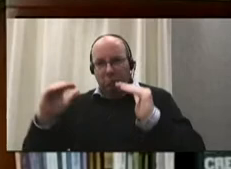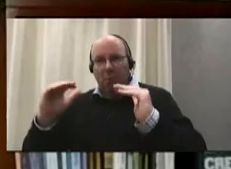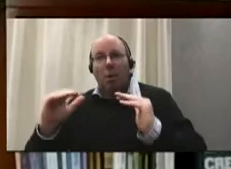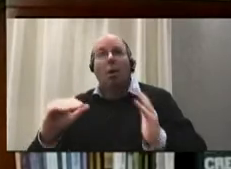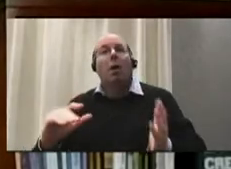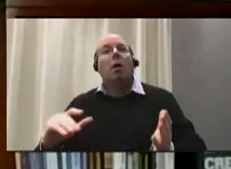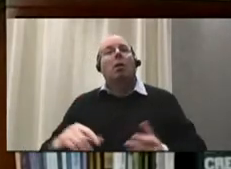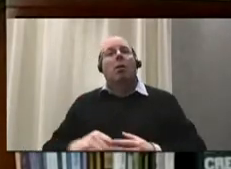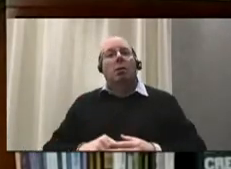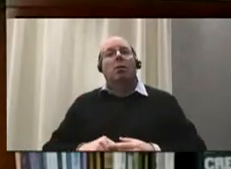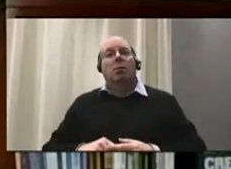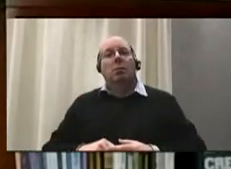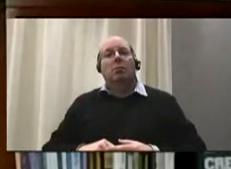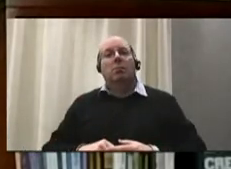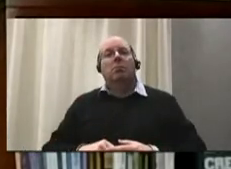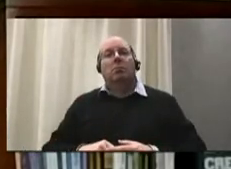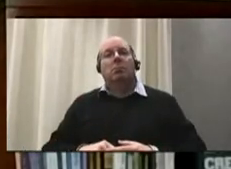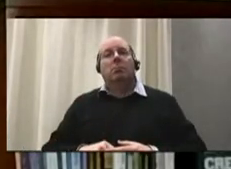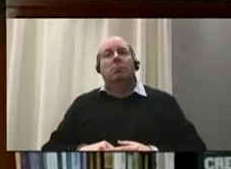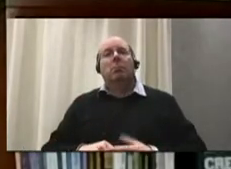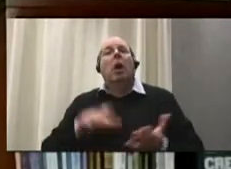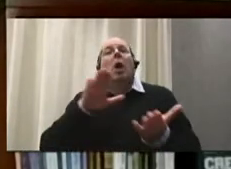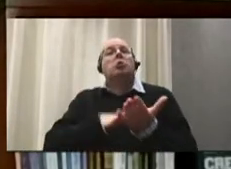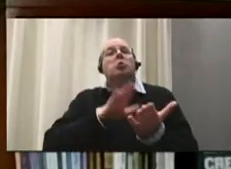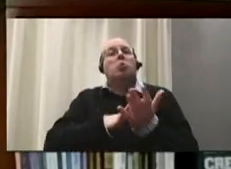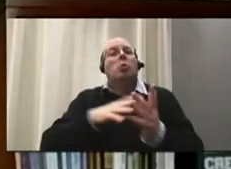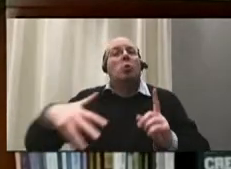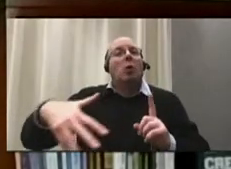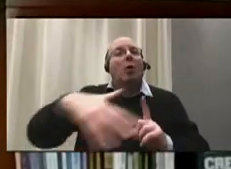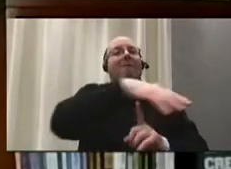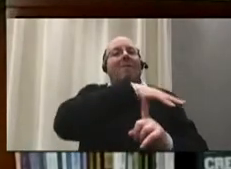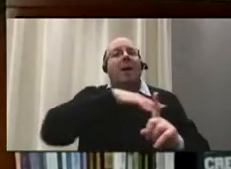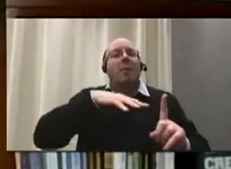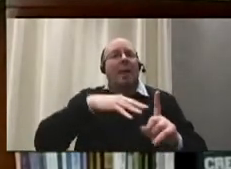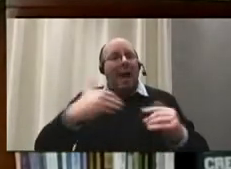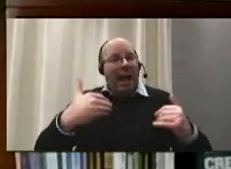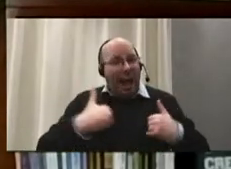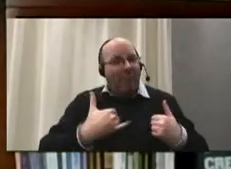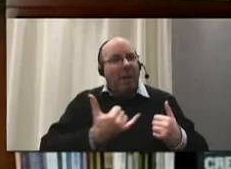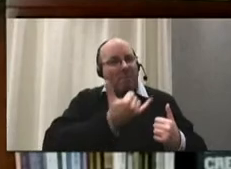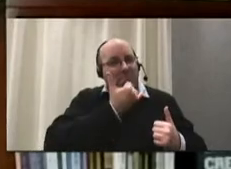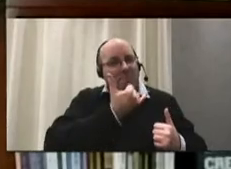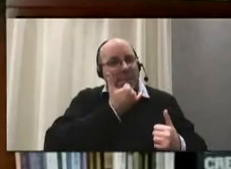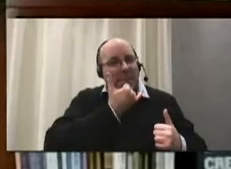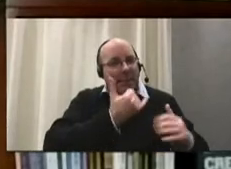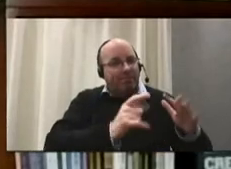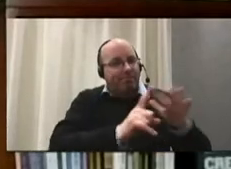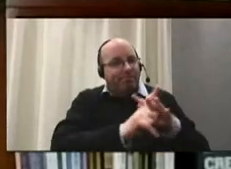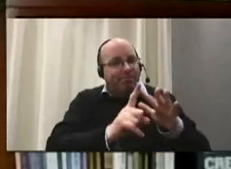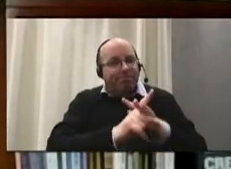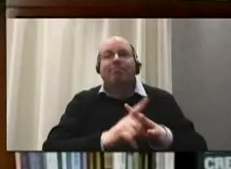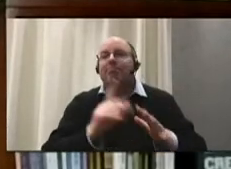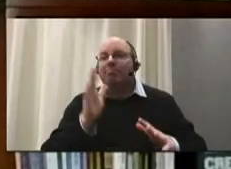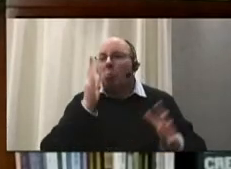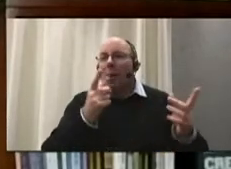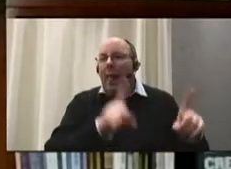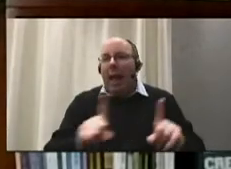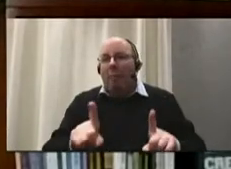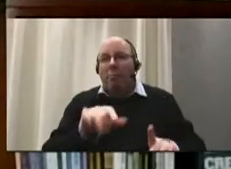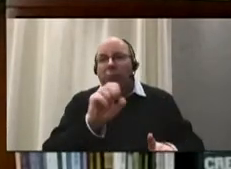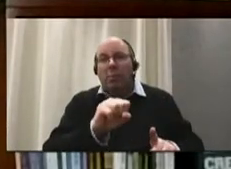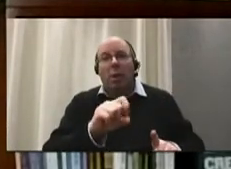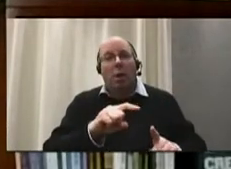which mistakes happen, and they should happen, and we learn from them, whether it's academic or those incidents that occur.